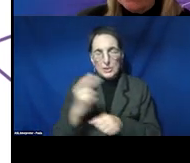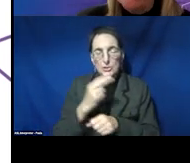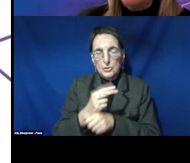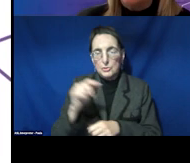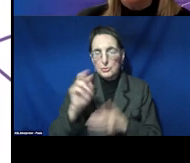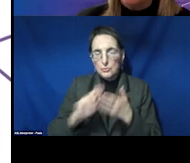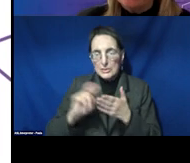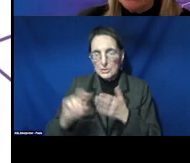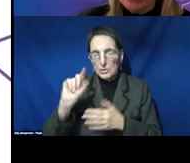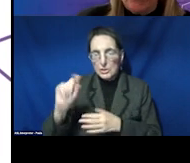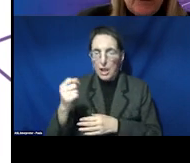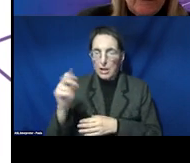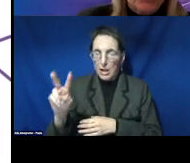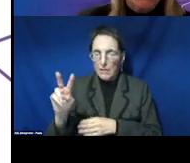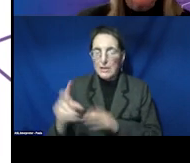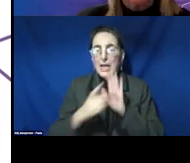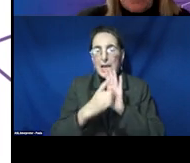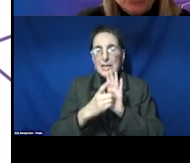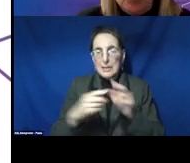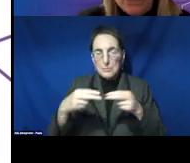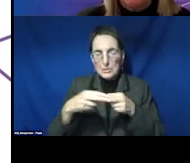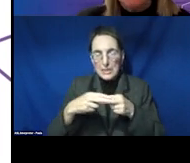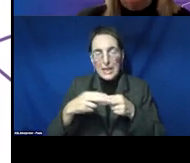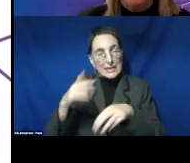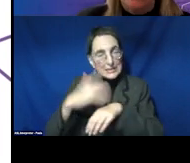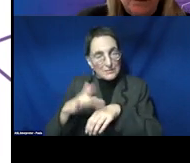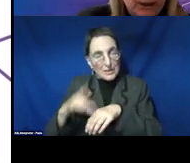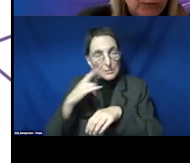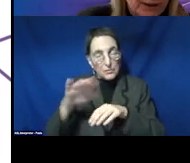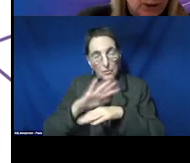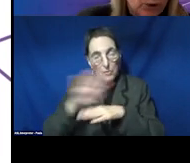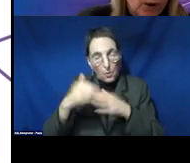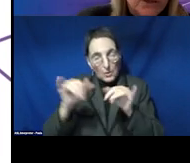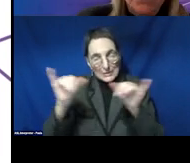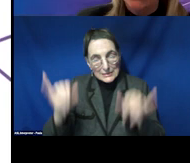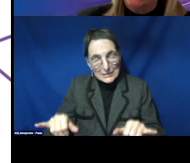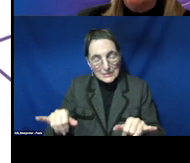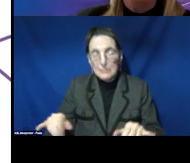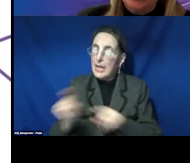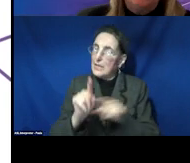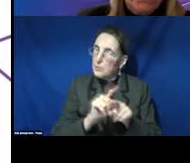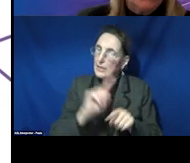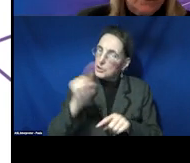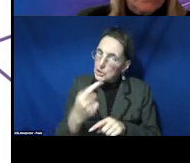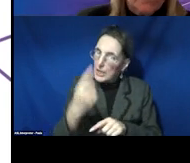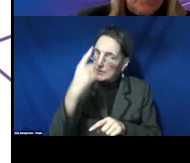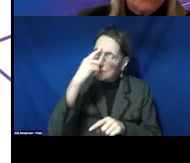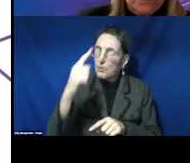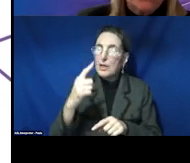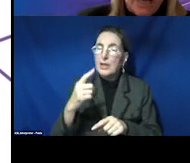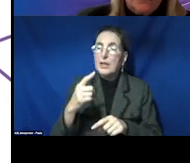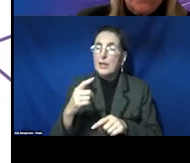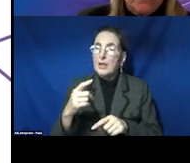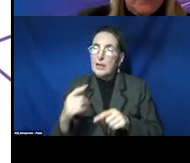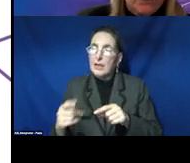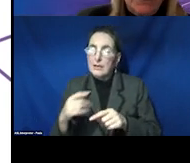a demo site is available for the full system as well as for supplemental funding requests. You do need an NSF ID